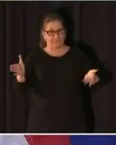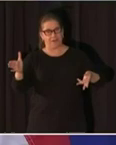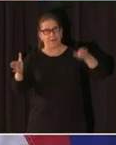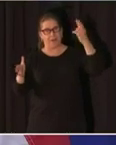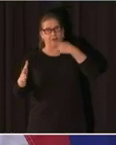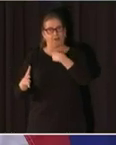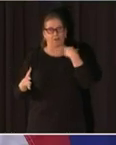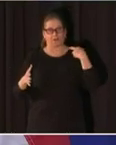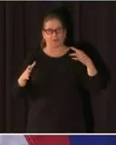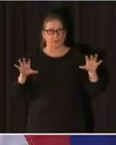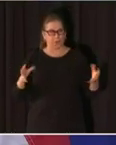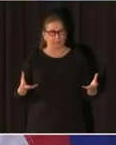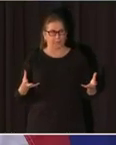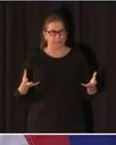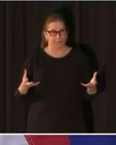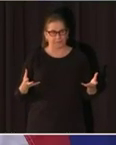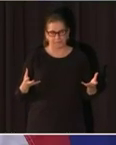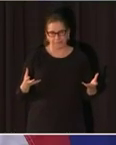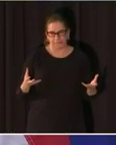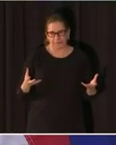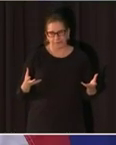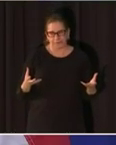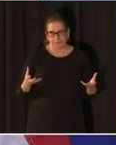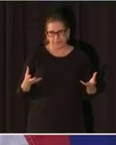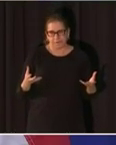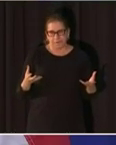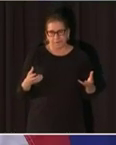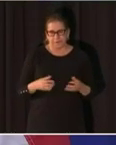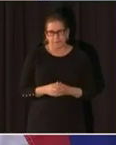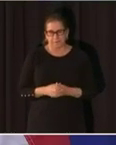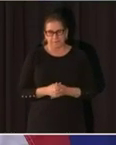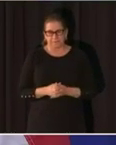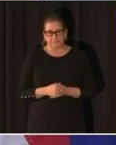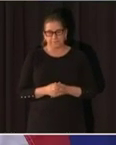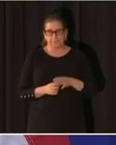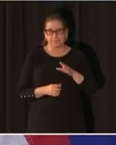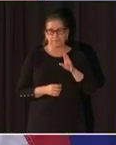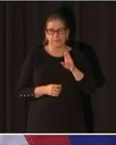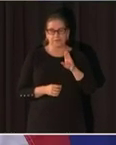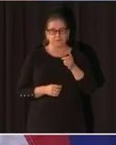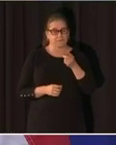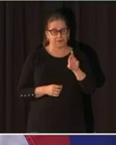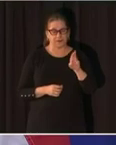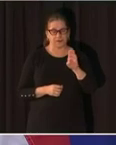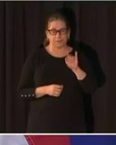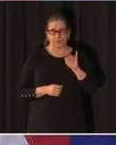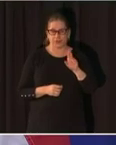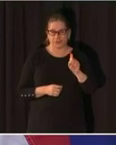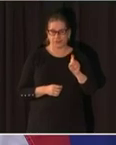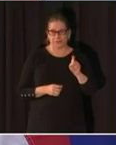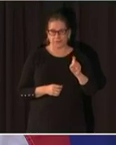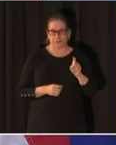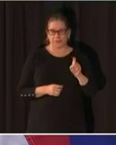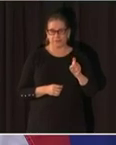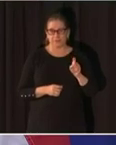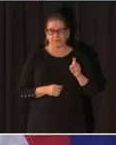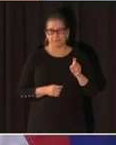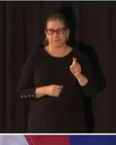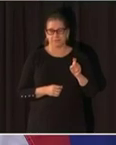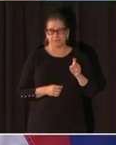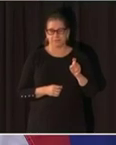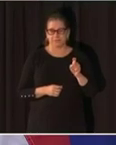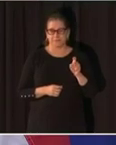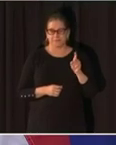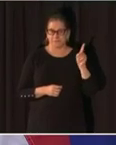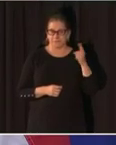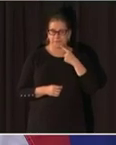I've quoted Dr. Birx before in saying that we have to be almost perfect to flatten the curve